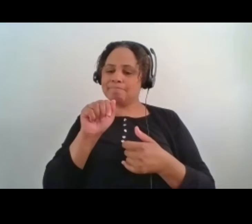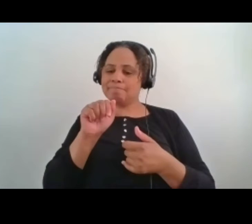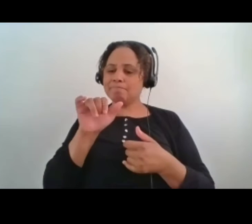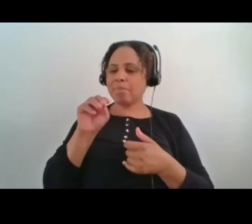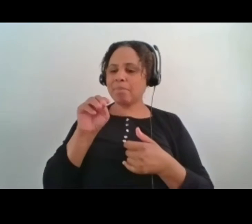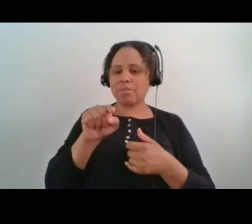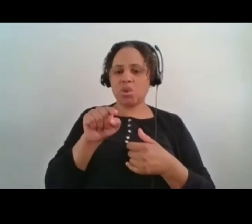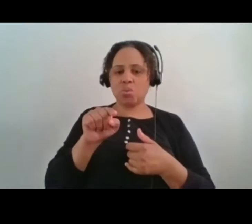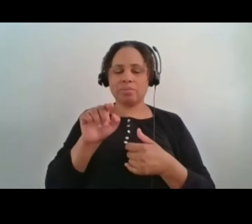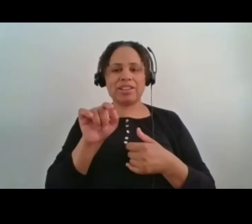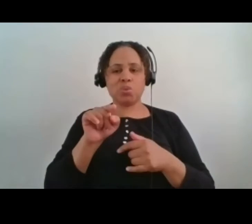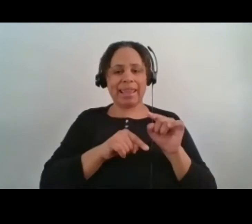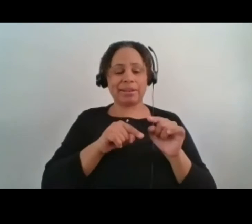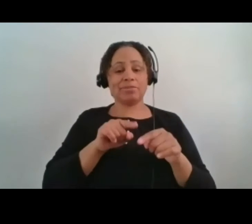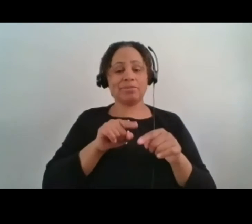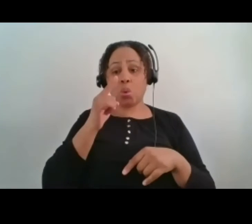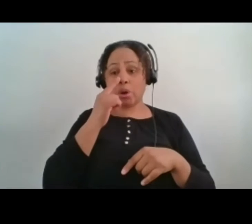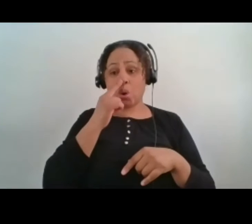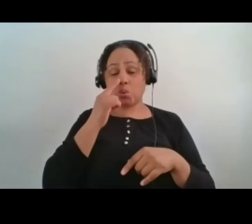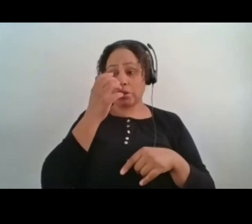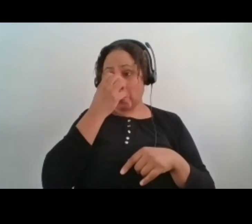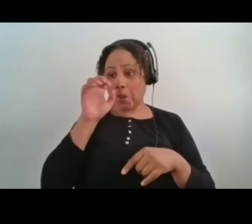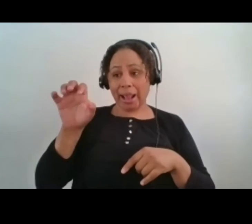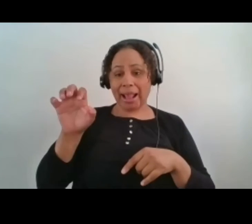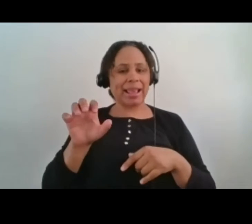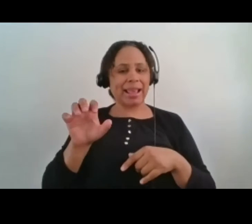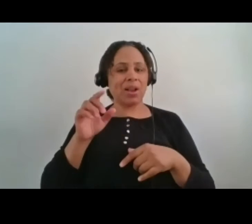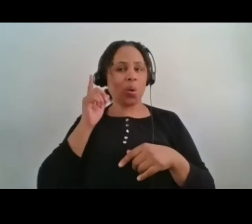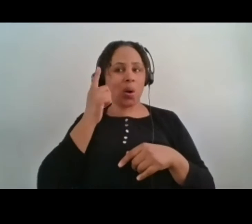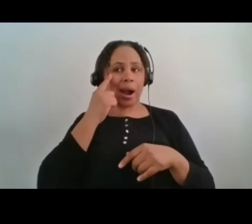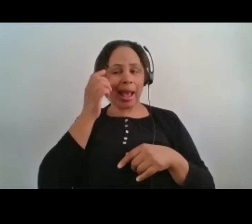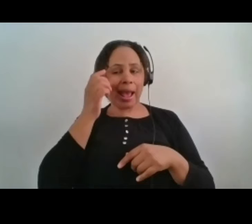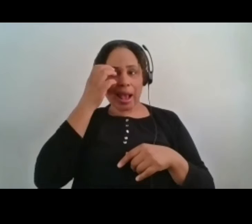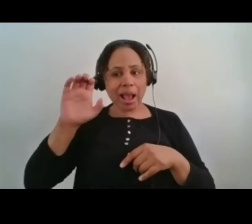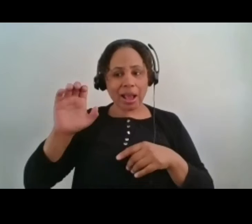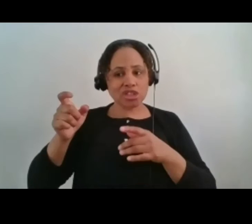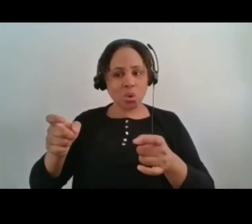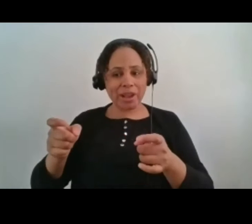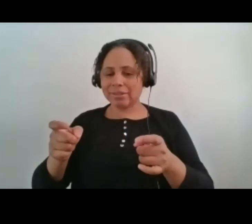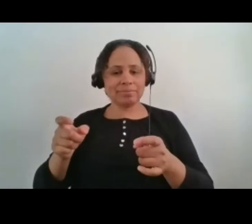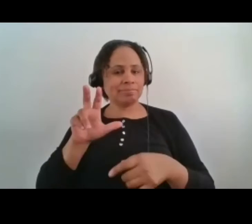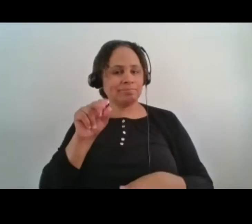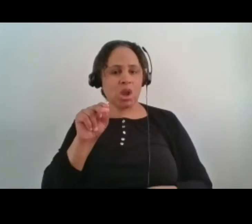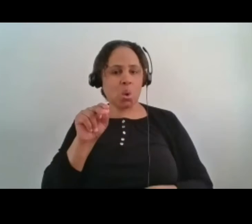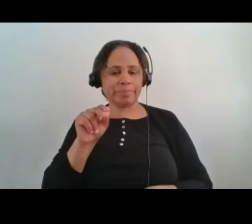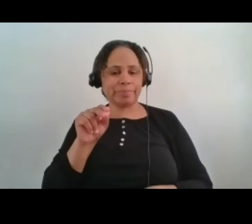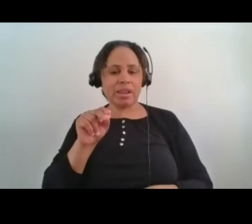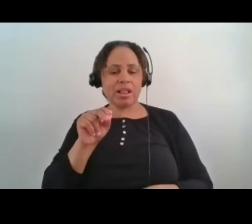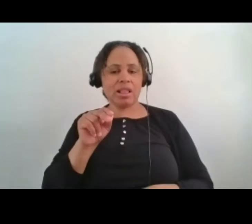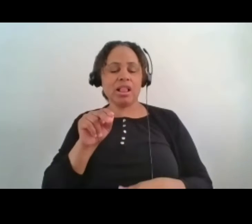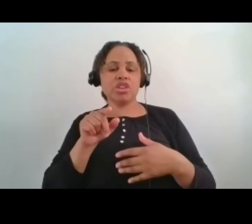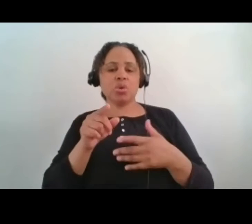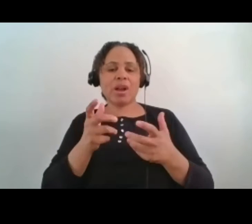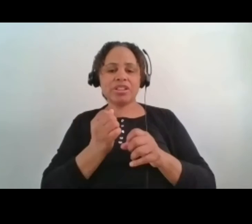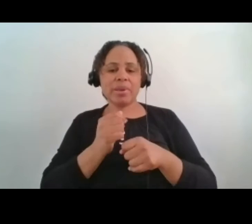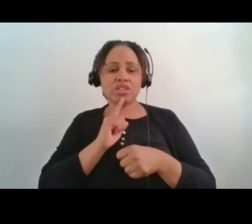your nose or your eye or an ear or something like that, because these things maim you. And so you want to make sure that this